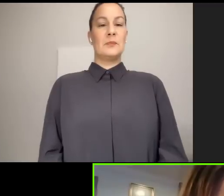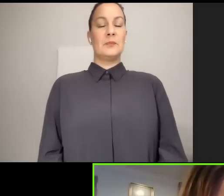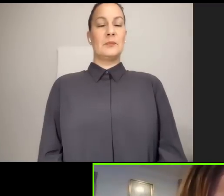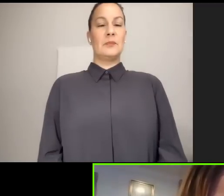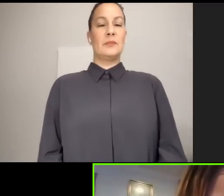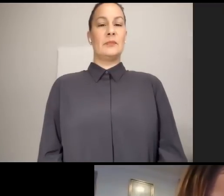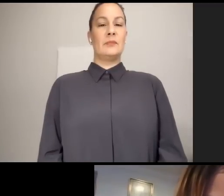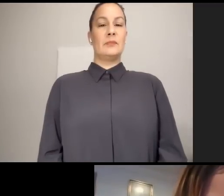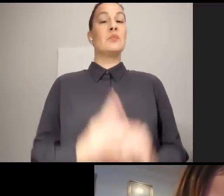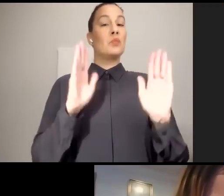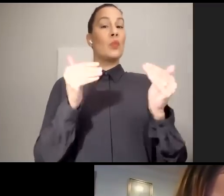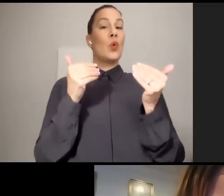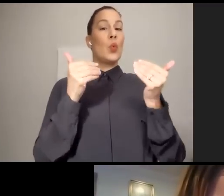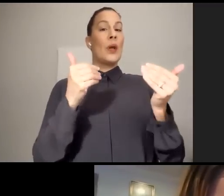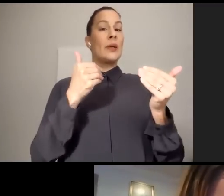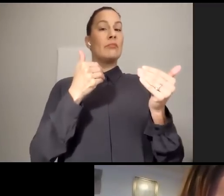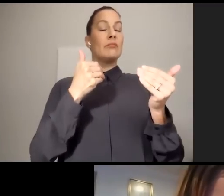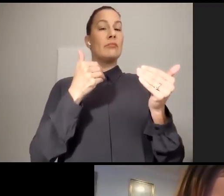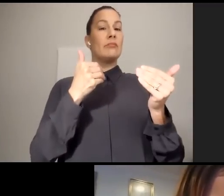Go ahead and unmute yourself, Giselle.